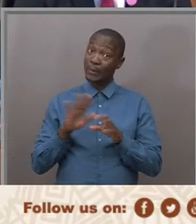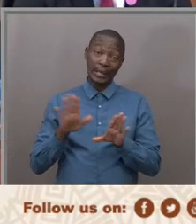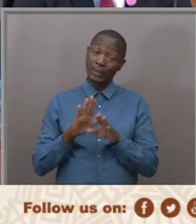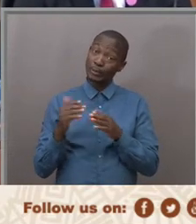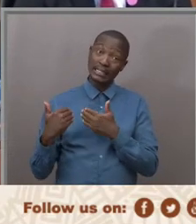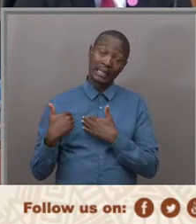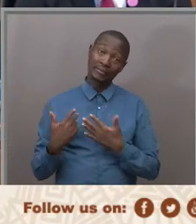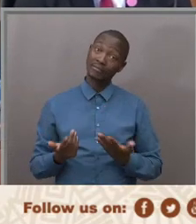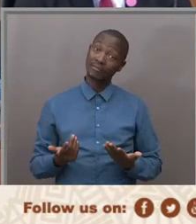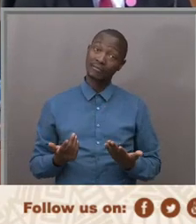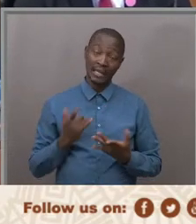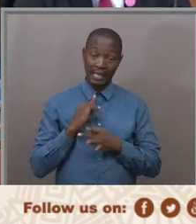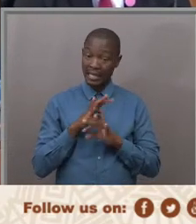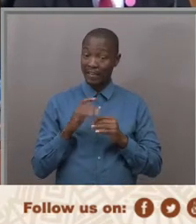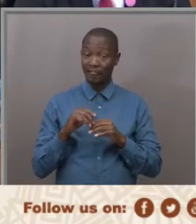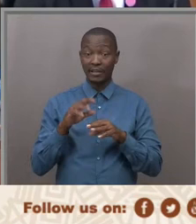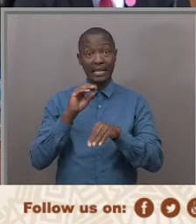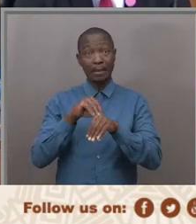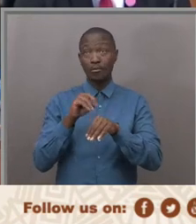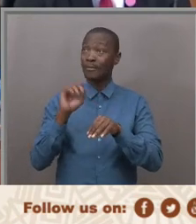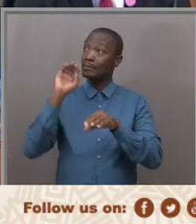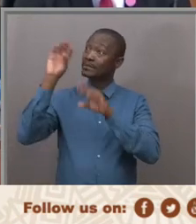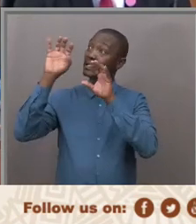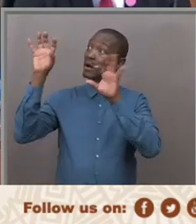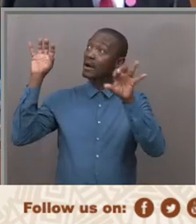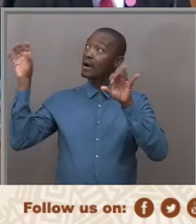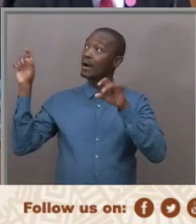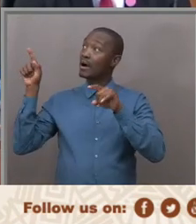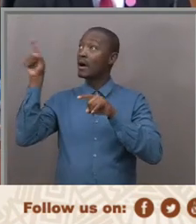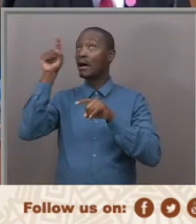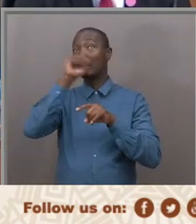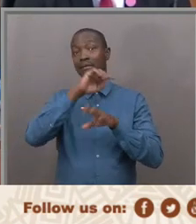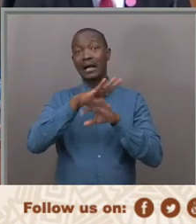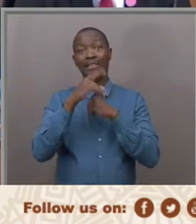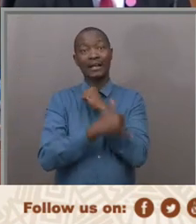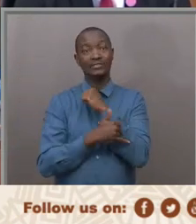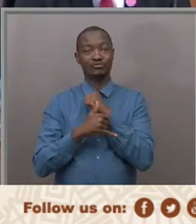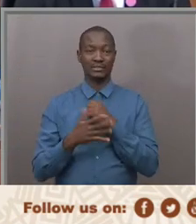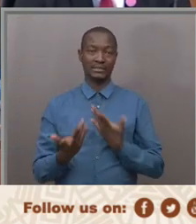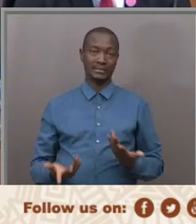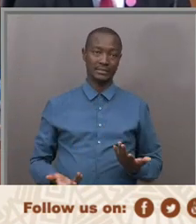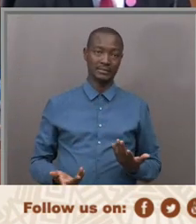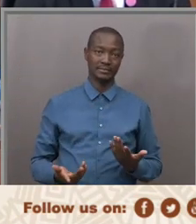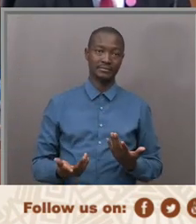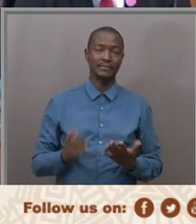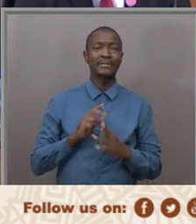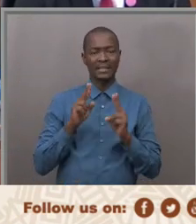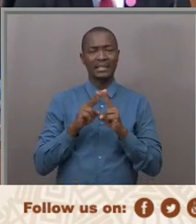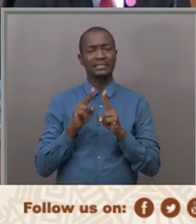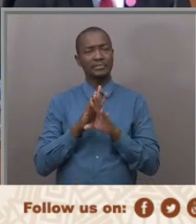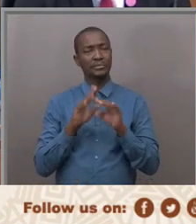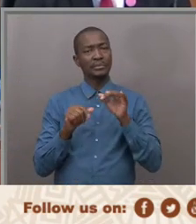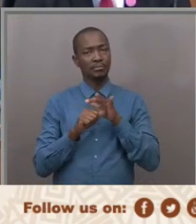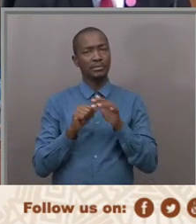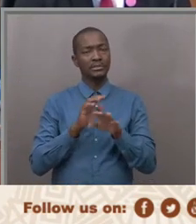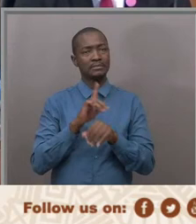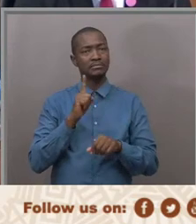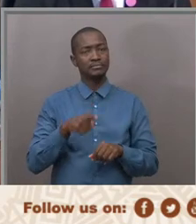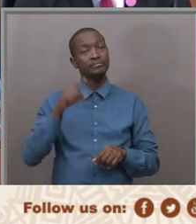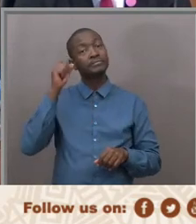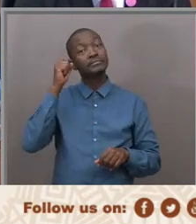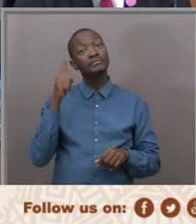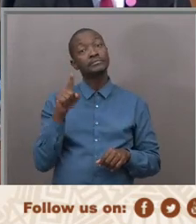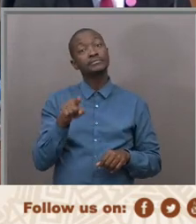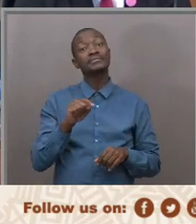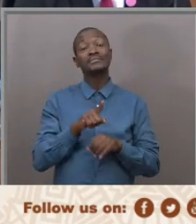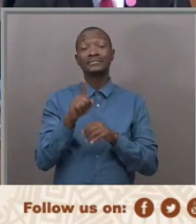safe if there are problems in our neighborhood. And that's very, very fundamental to understand that type, that